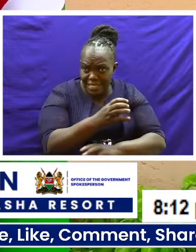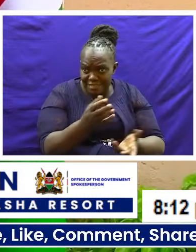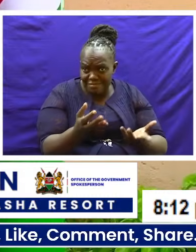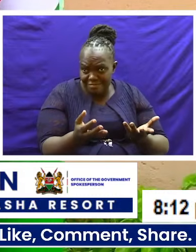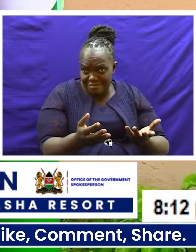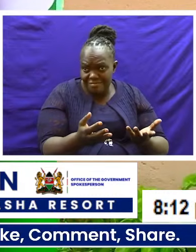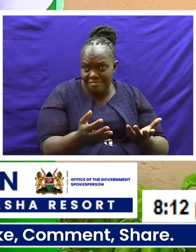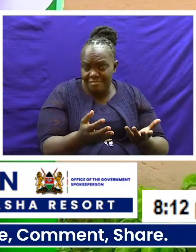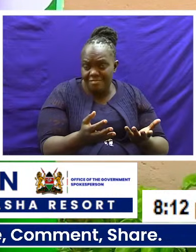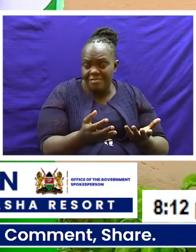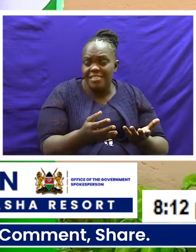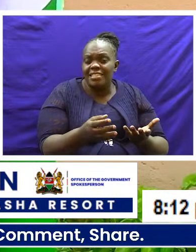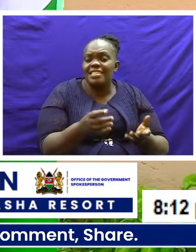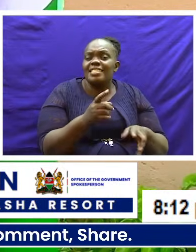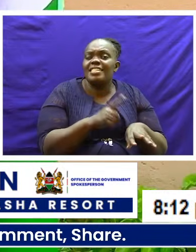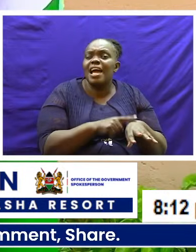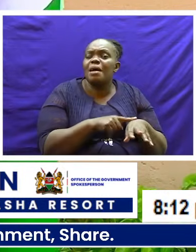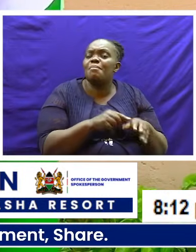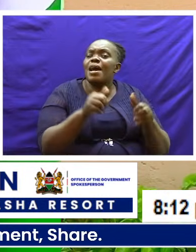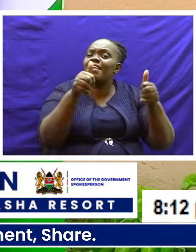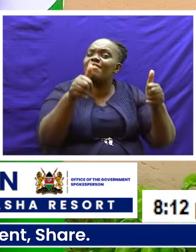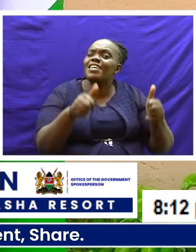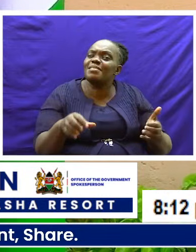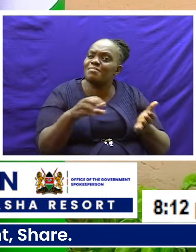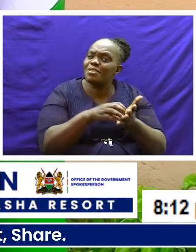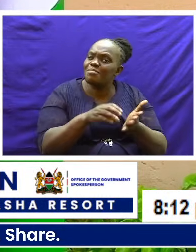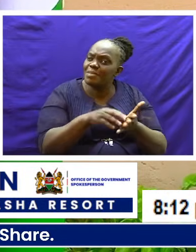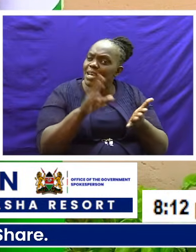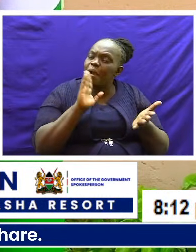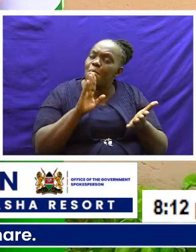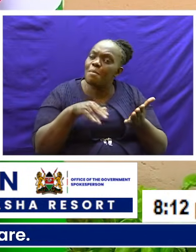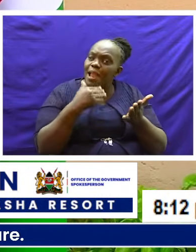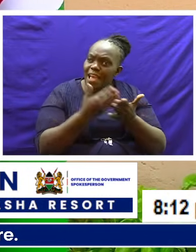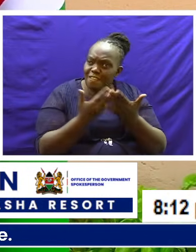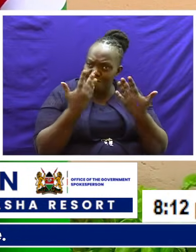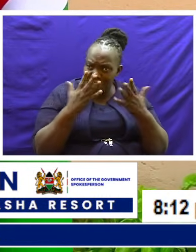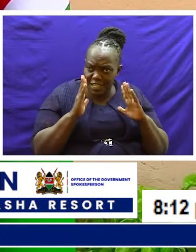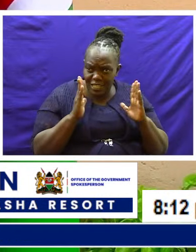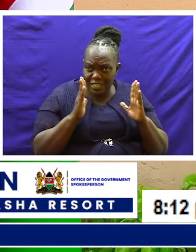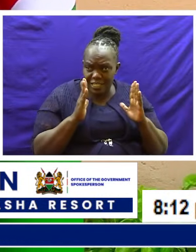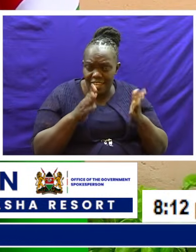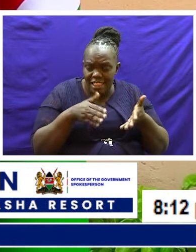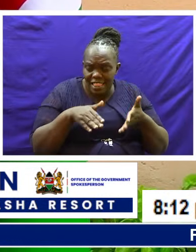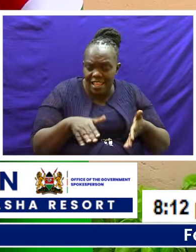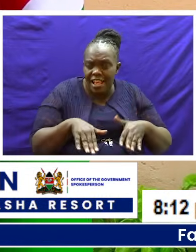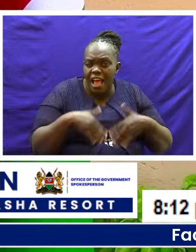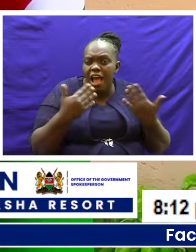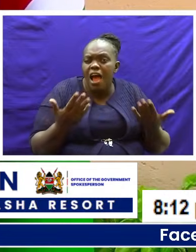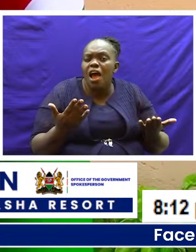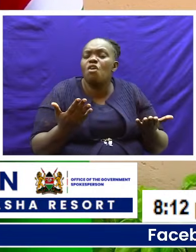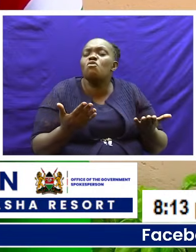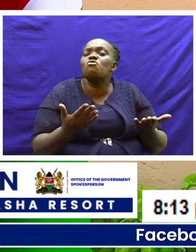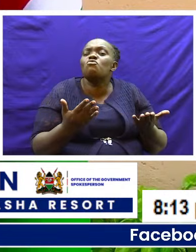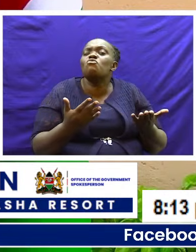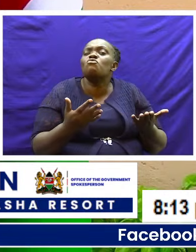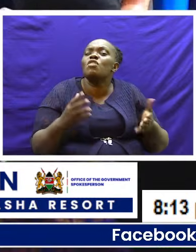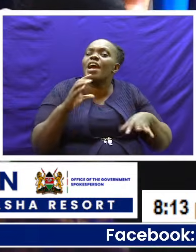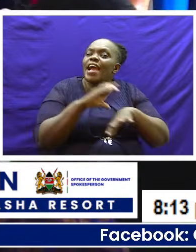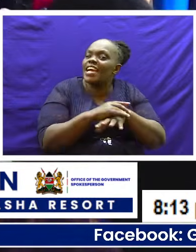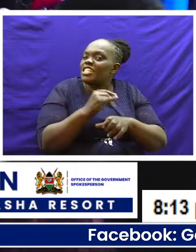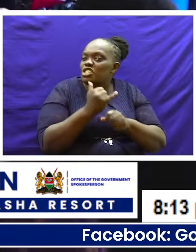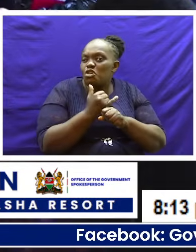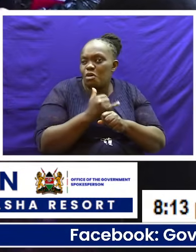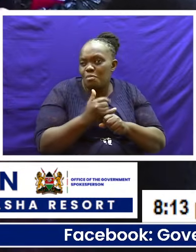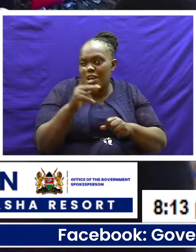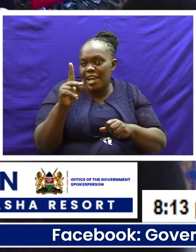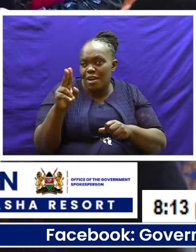when we advertised the position, I said, why not? Let me give it a shot. Yeah. And that's how I ended up as a CEO. So